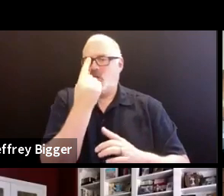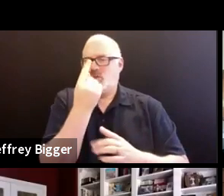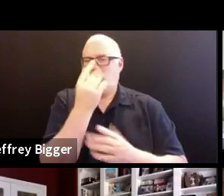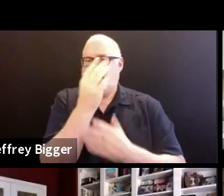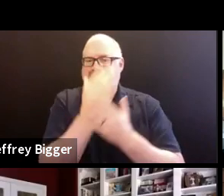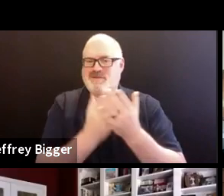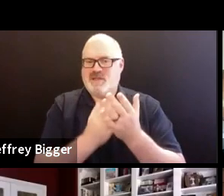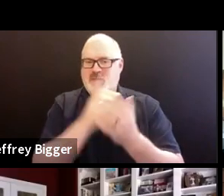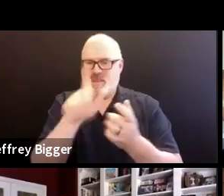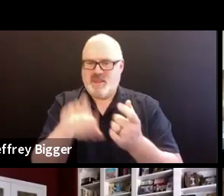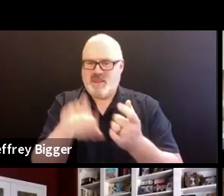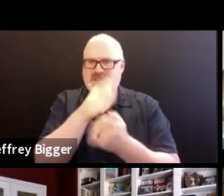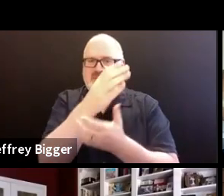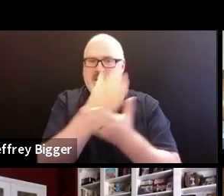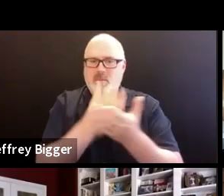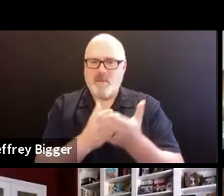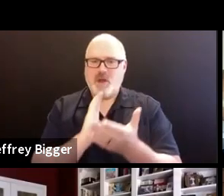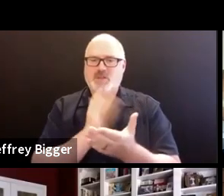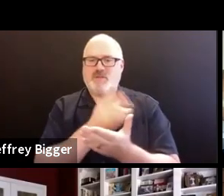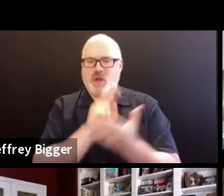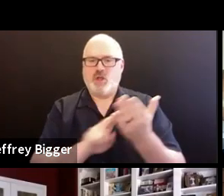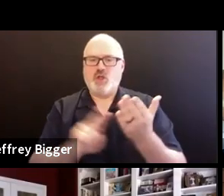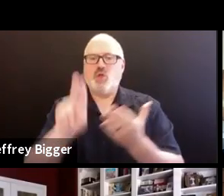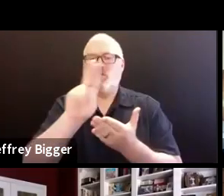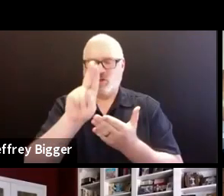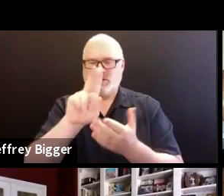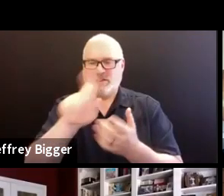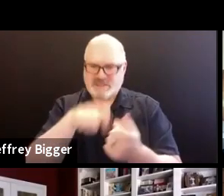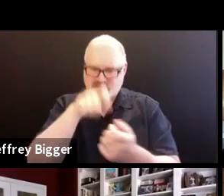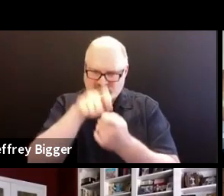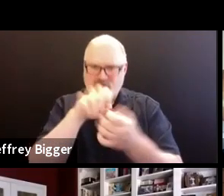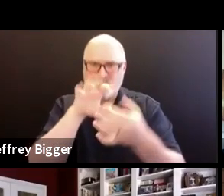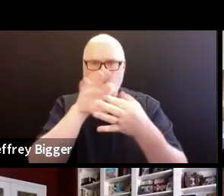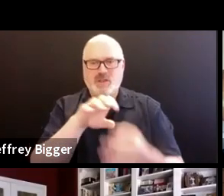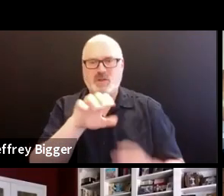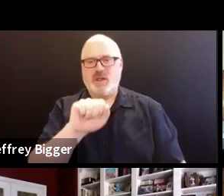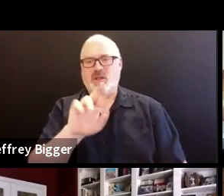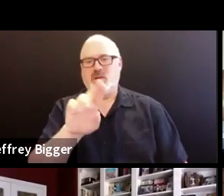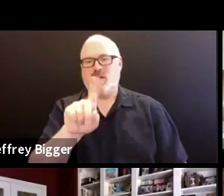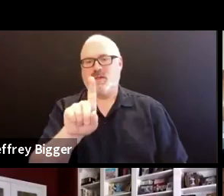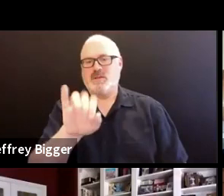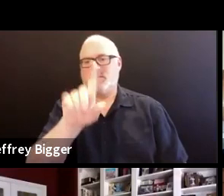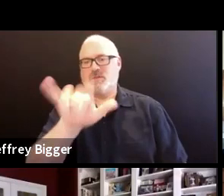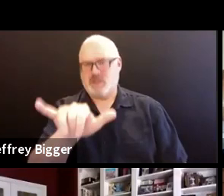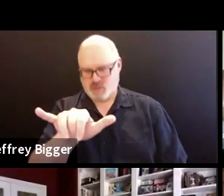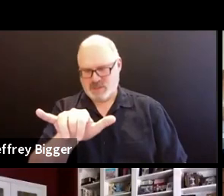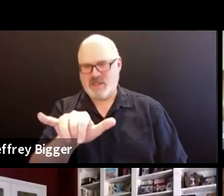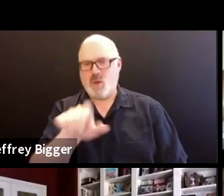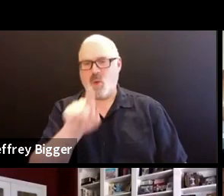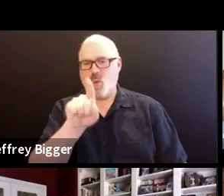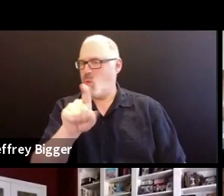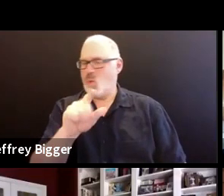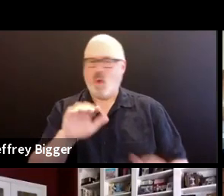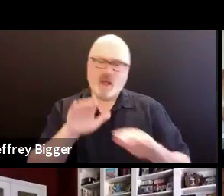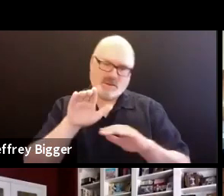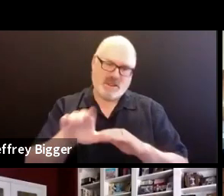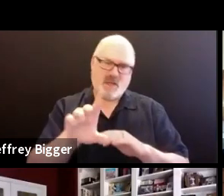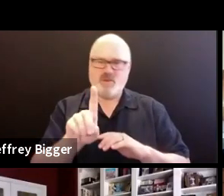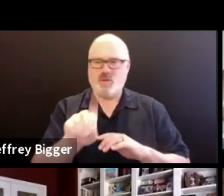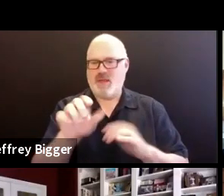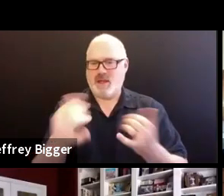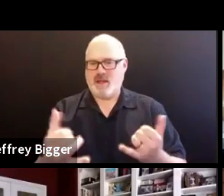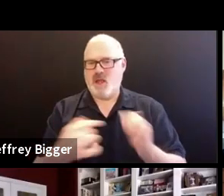of the distinct pieces of our university, particularly auxiliaries. This is one step in that direction. This